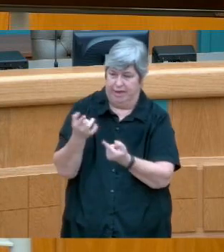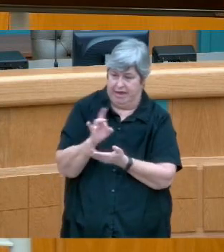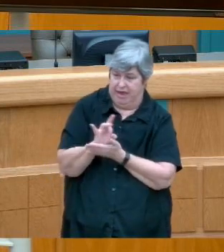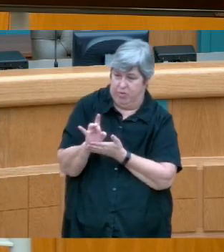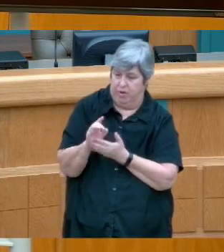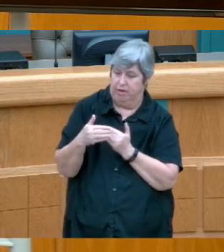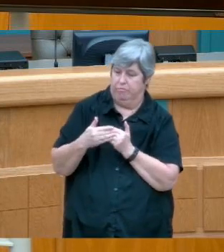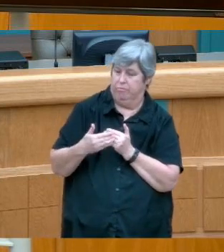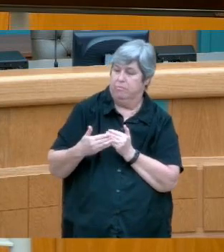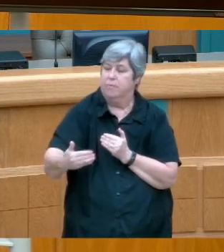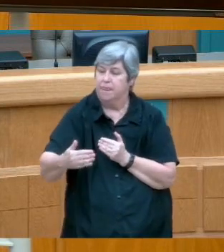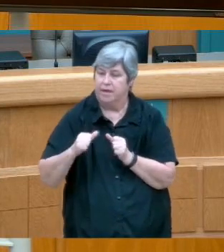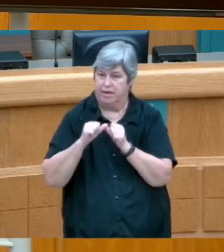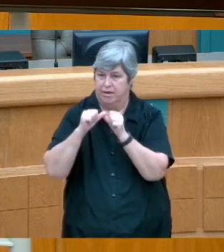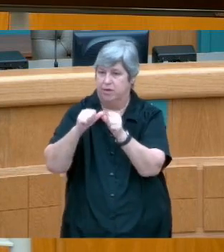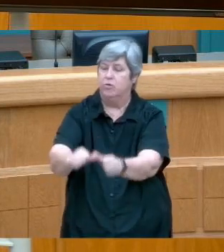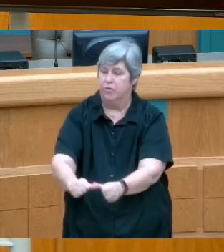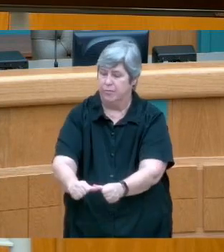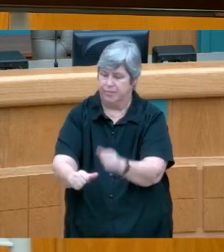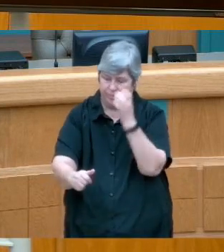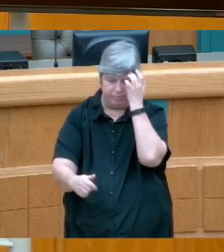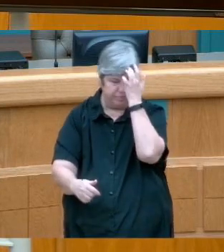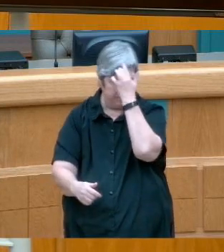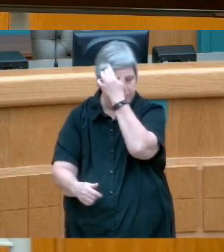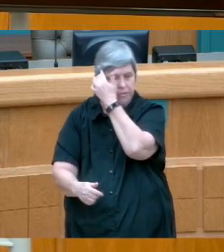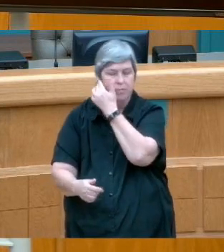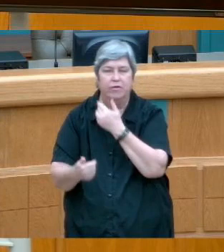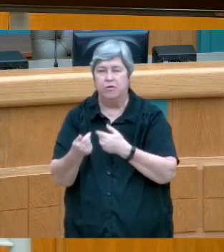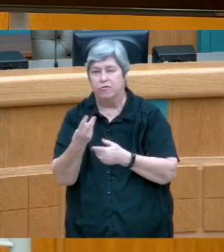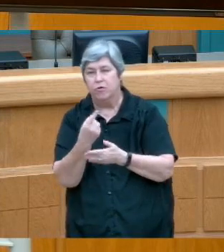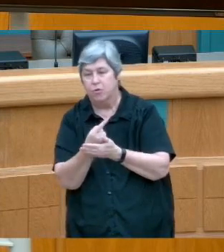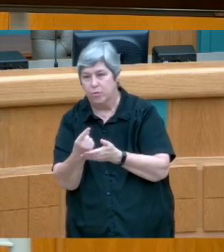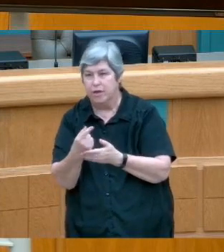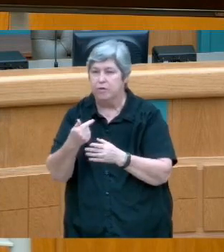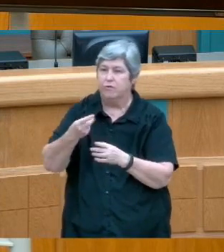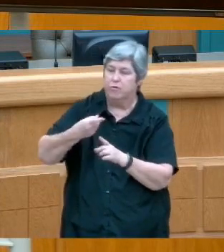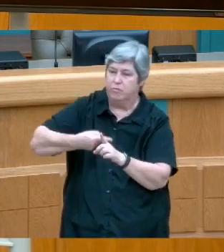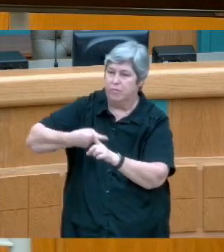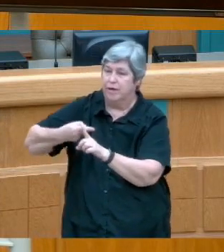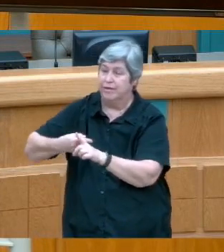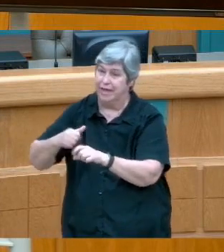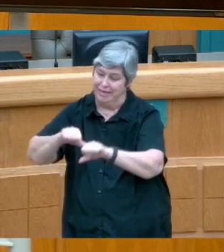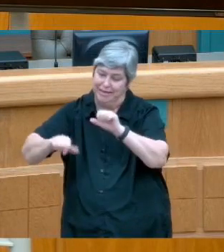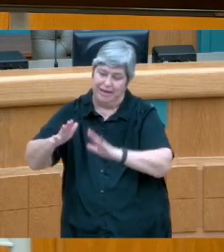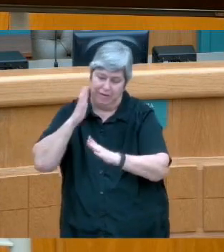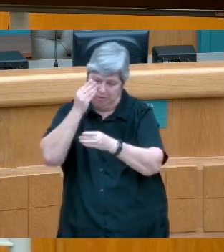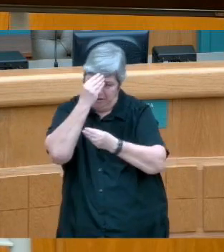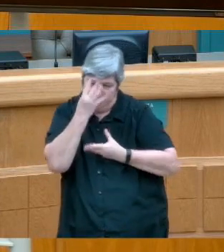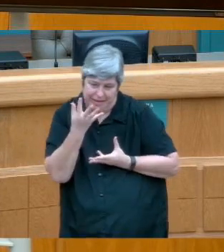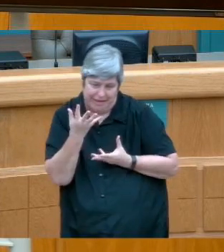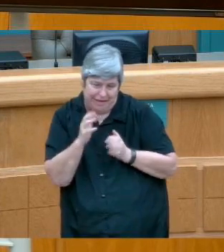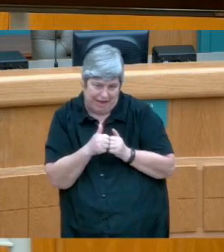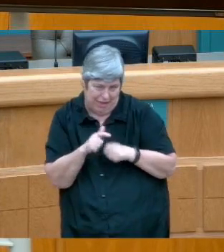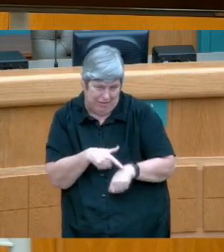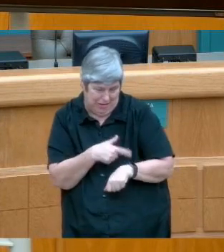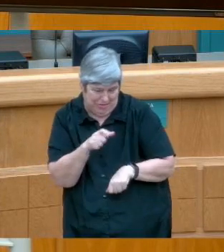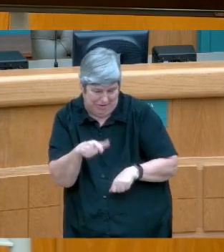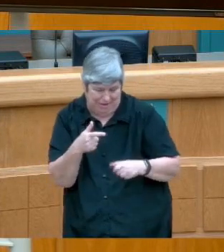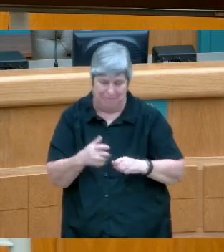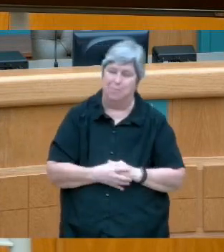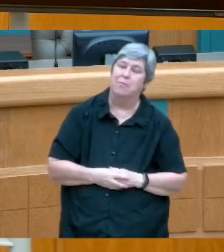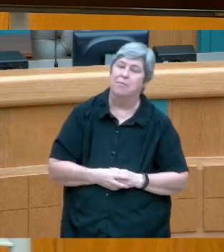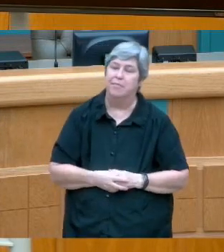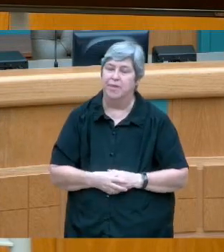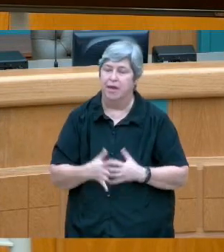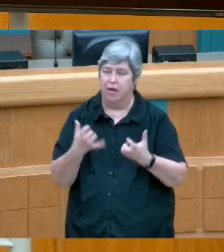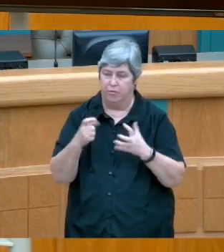the next couple of weeks or months. And our scientists will help us tell us how long that will be. Let